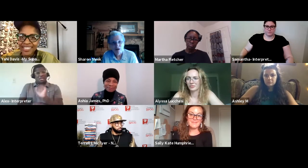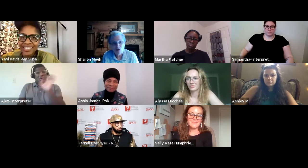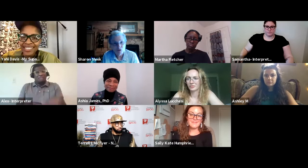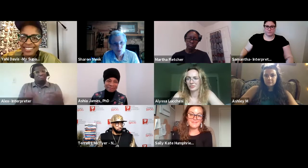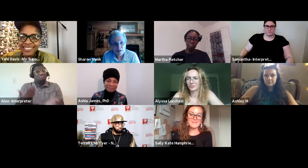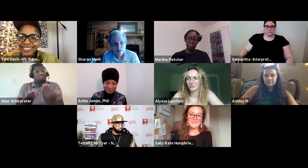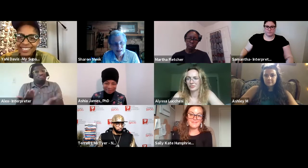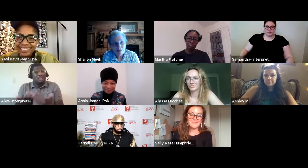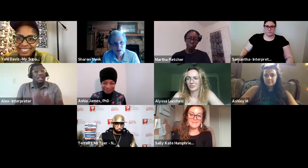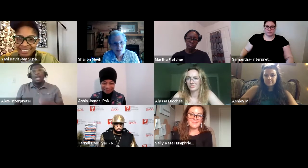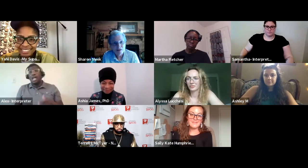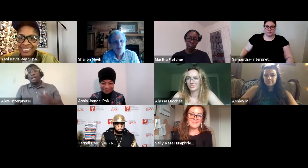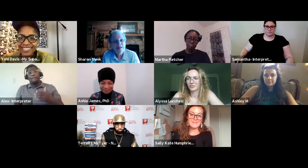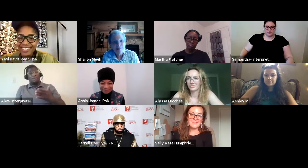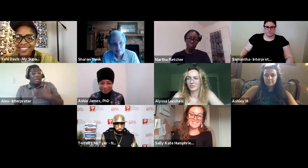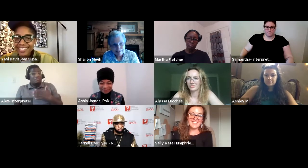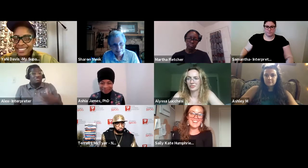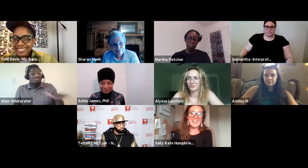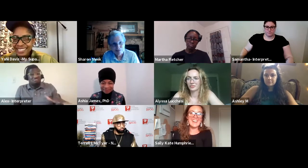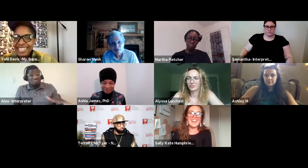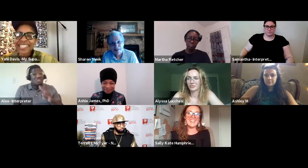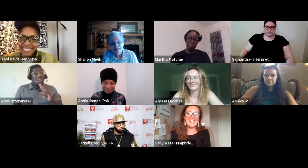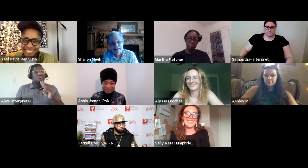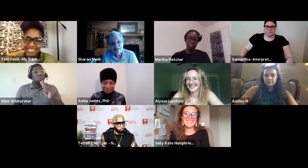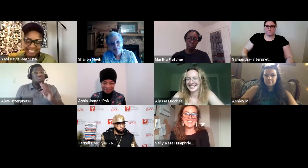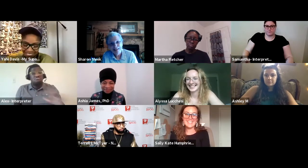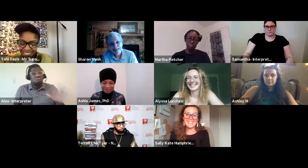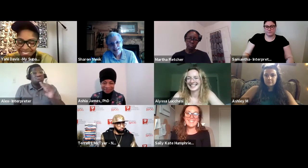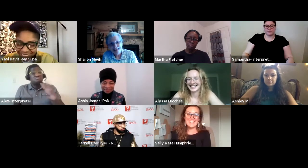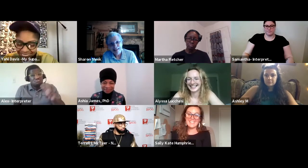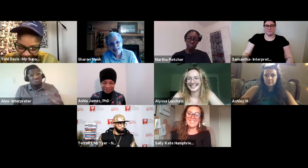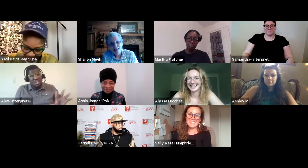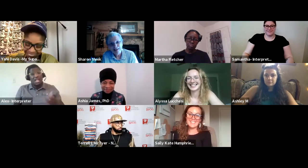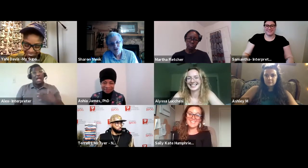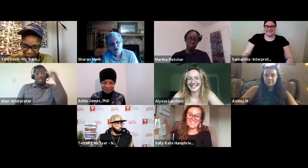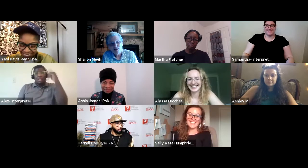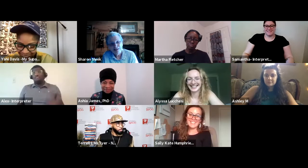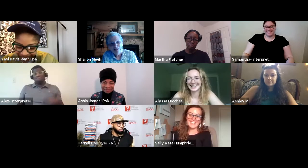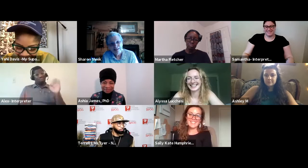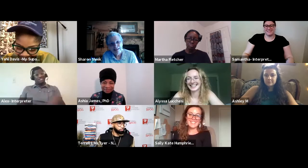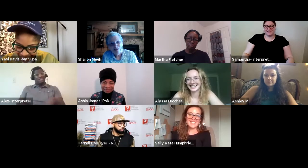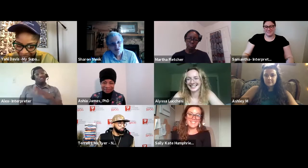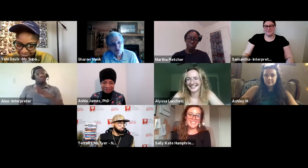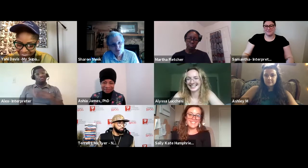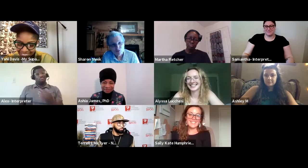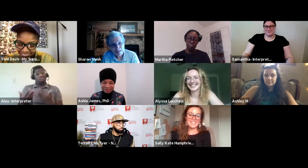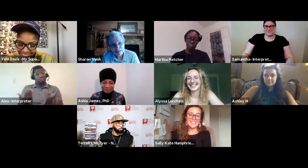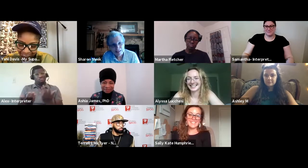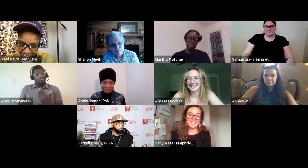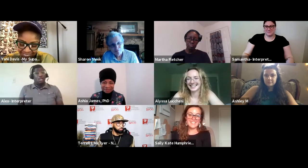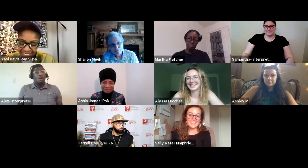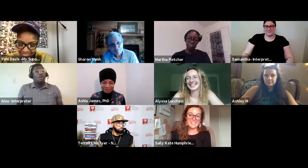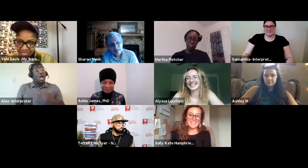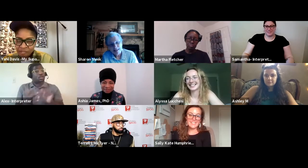in my early 20s and I thought I could do anything during that time. Anyway, I started at the Atlanta Area School for the